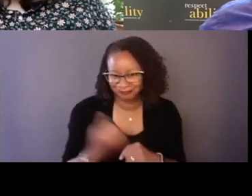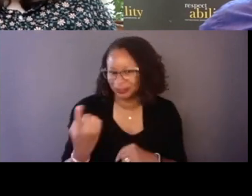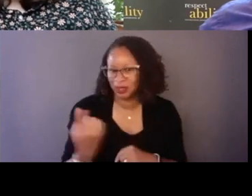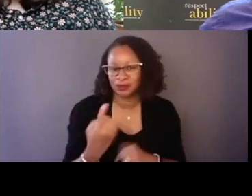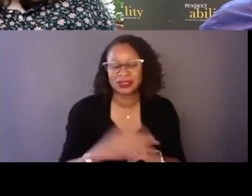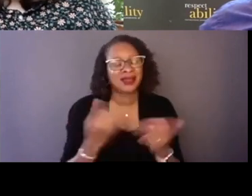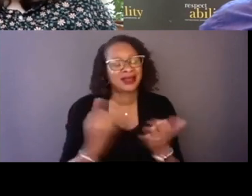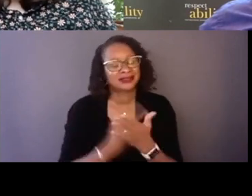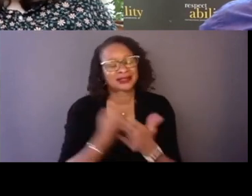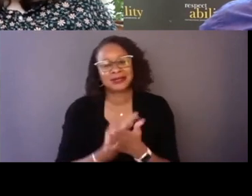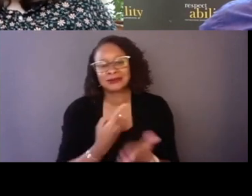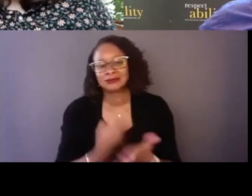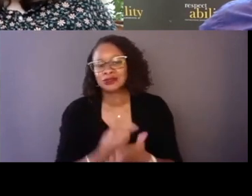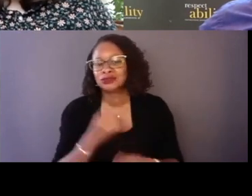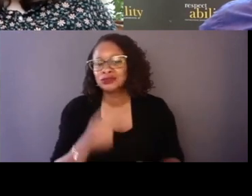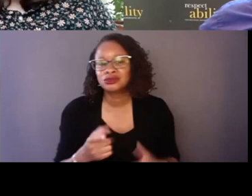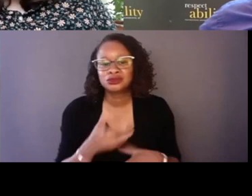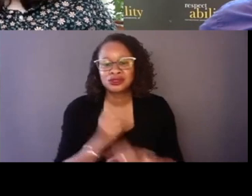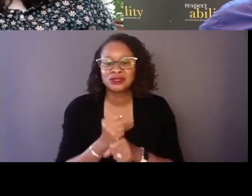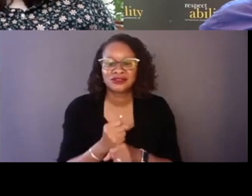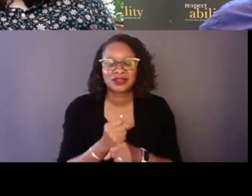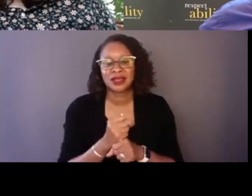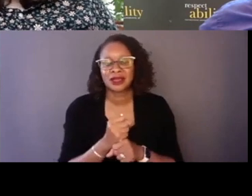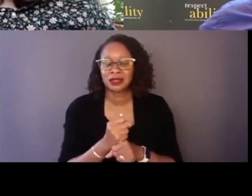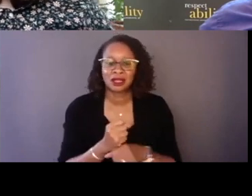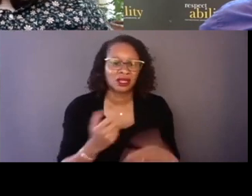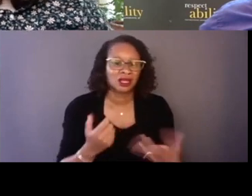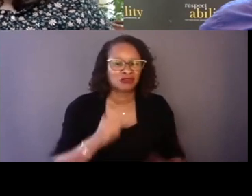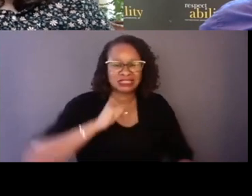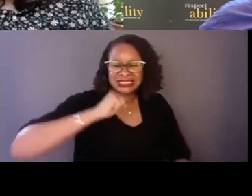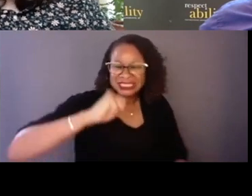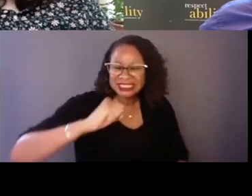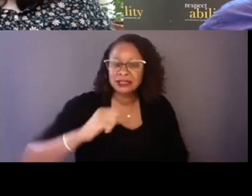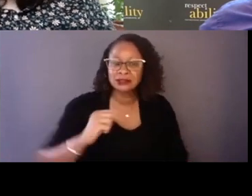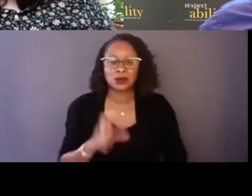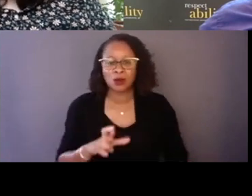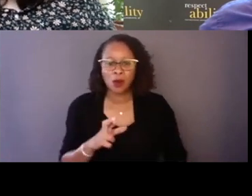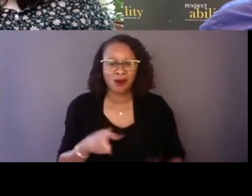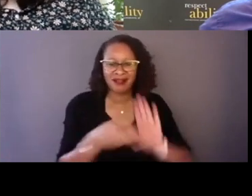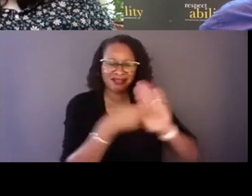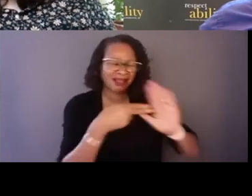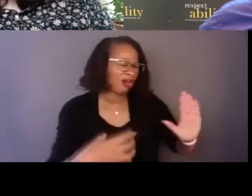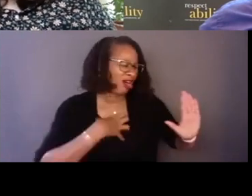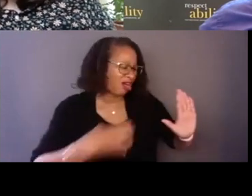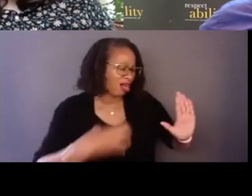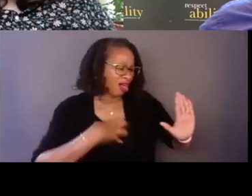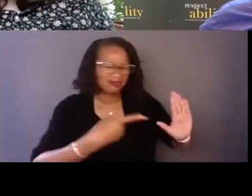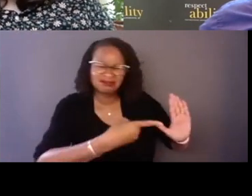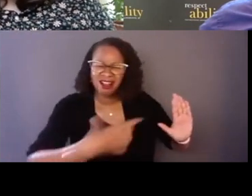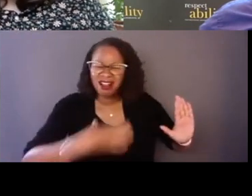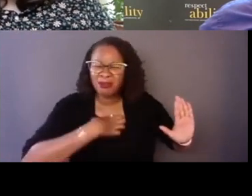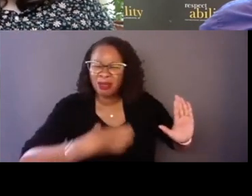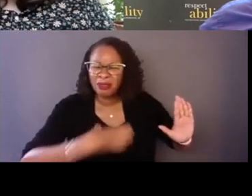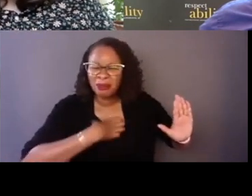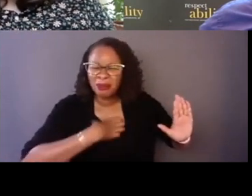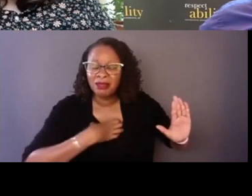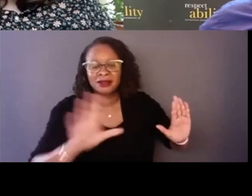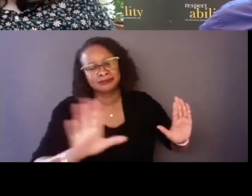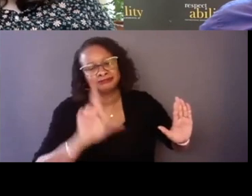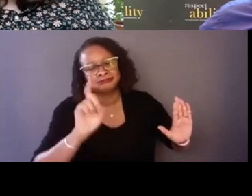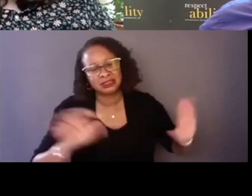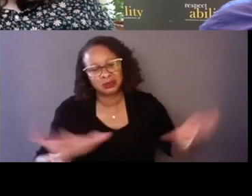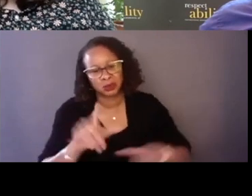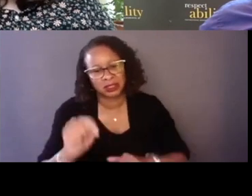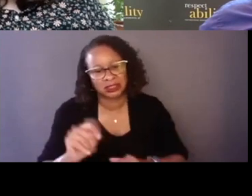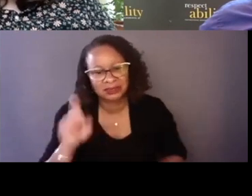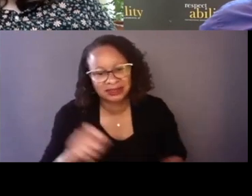you get grief or you're labeled a complainer, but you have to do it